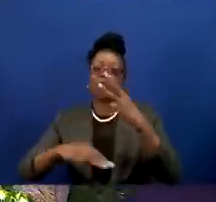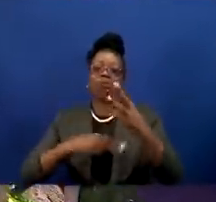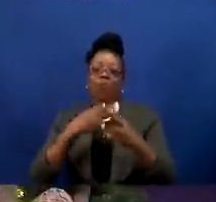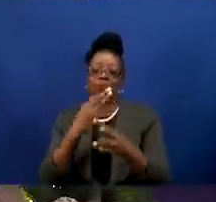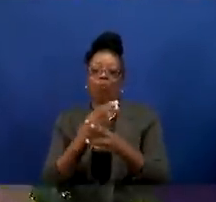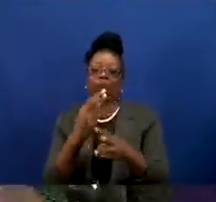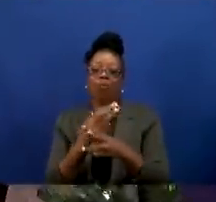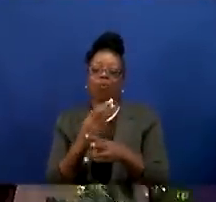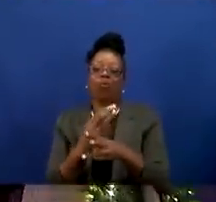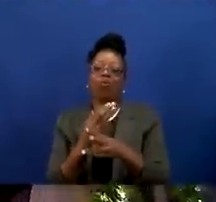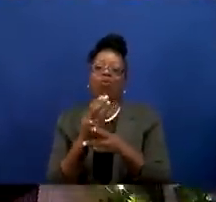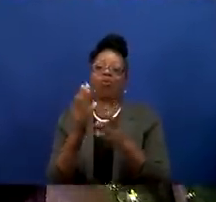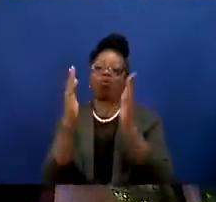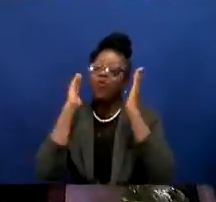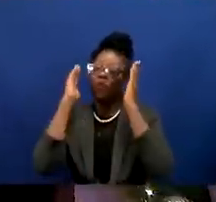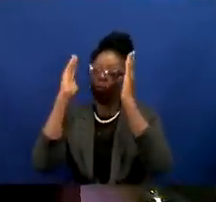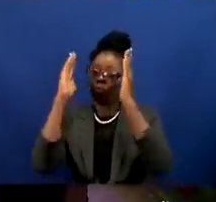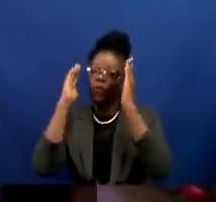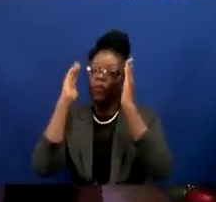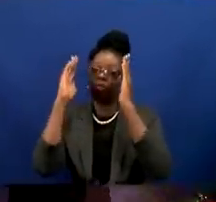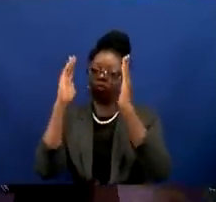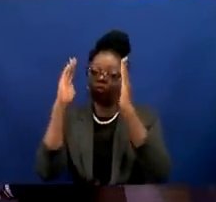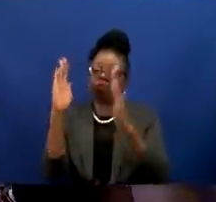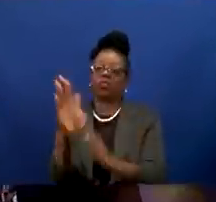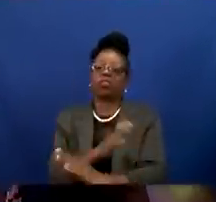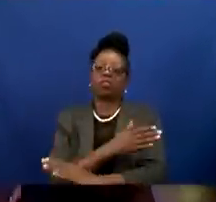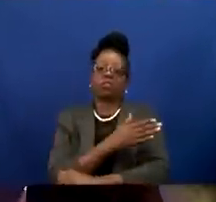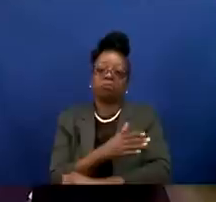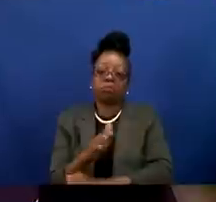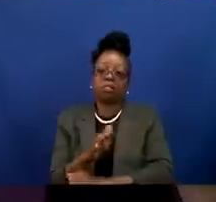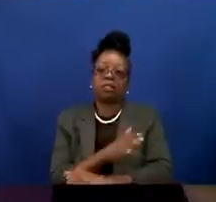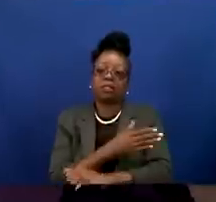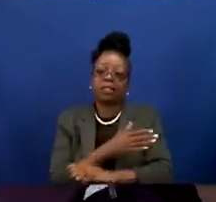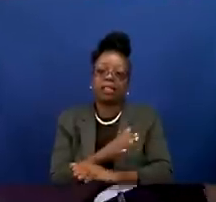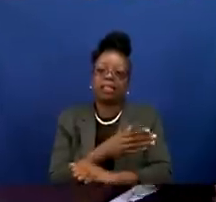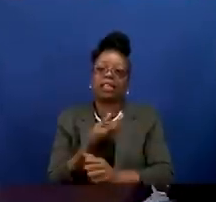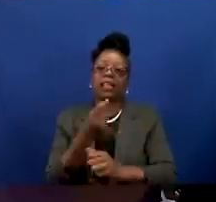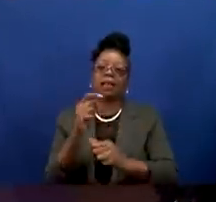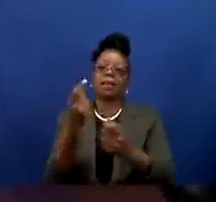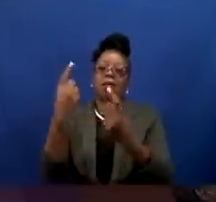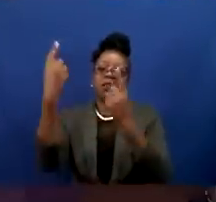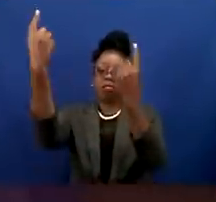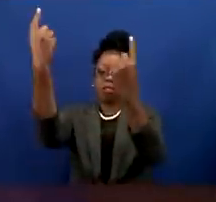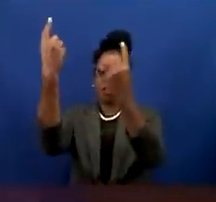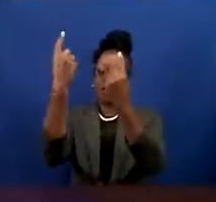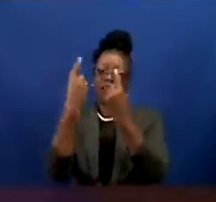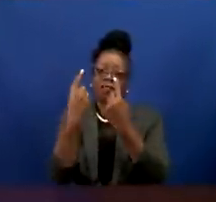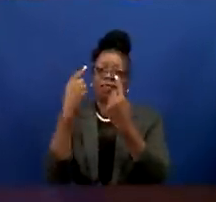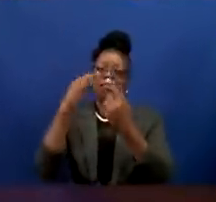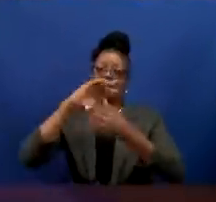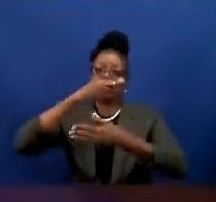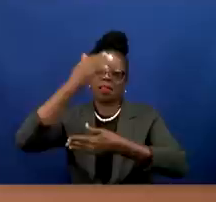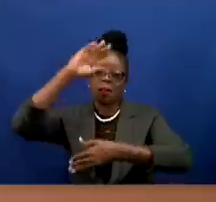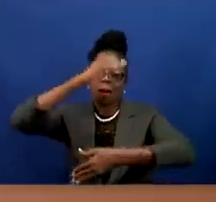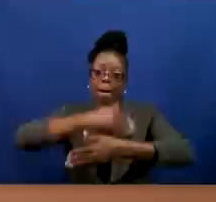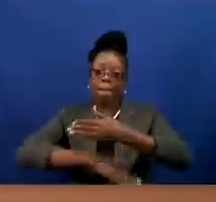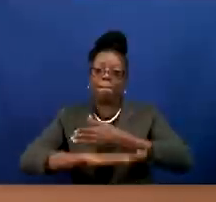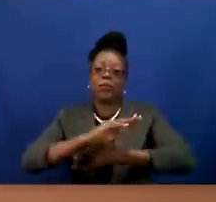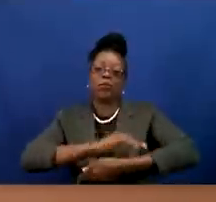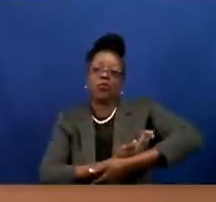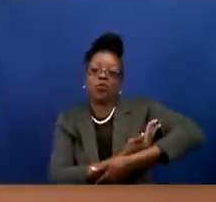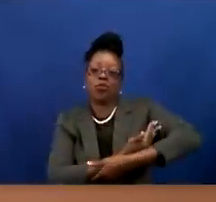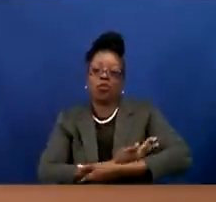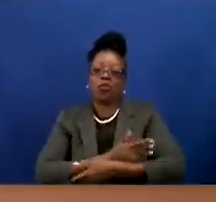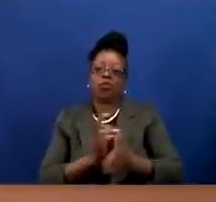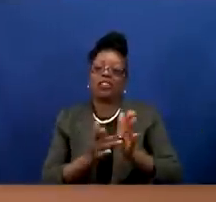are intentionally singing about and talking about the coming of the Lord Jesus Christ into each of our lives and the way he